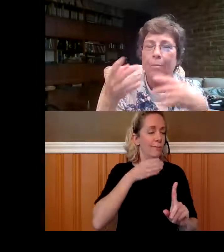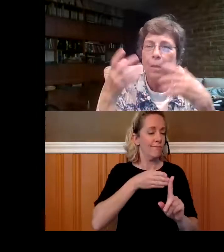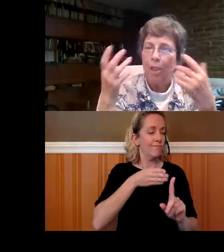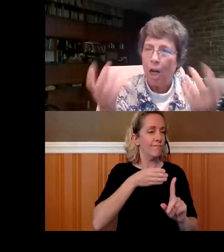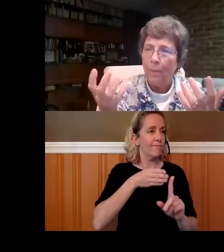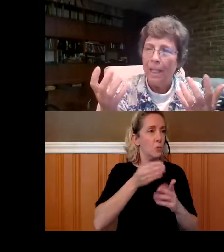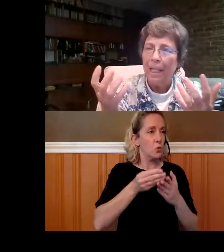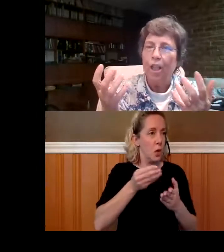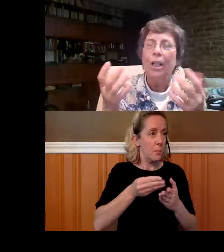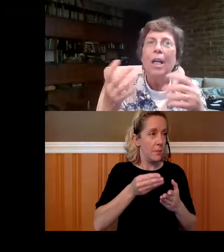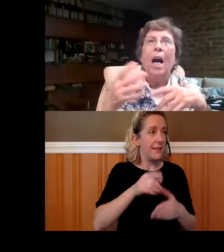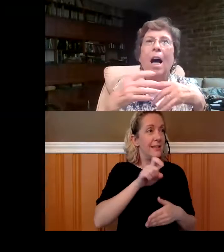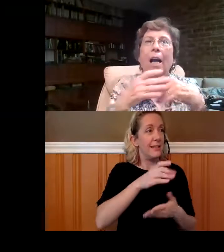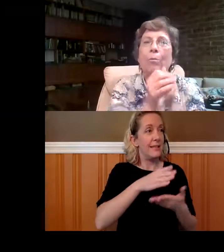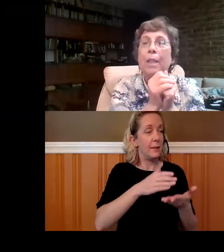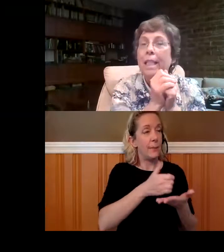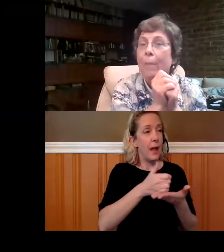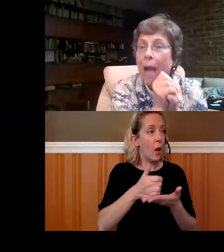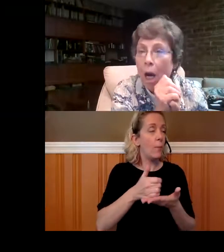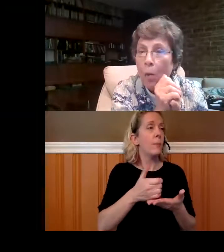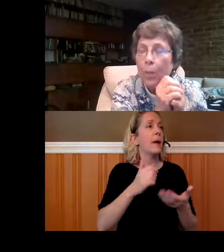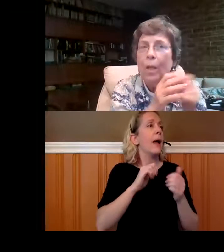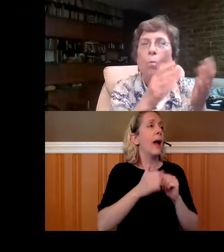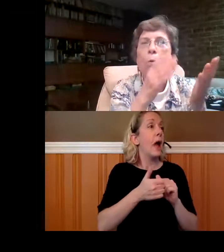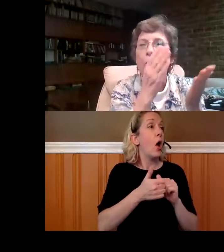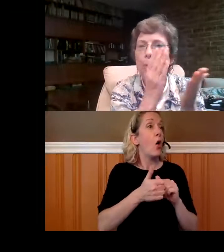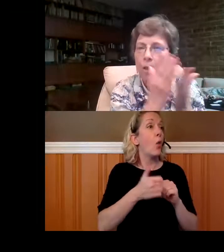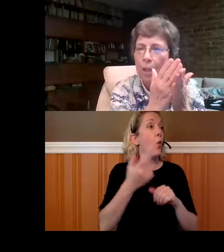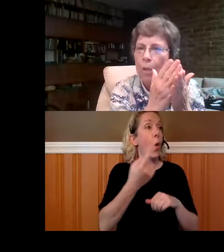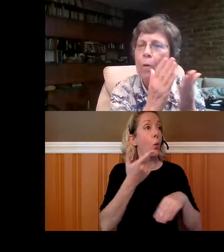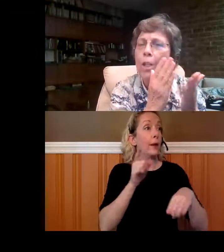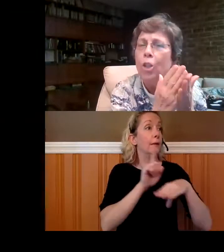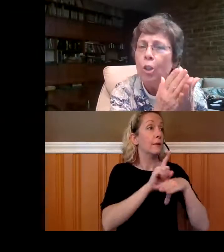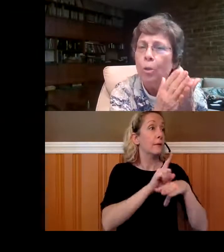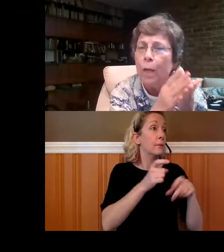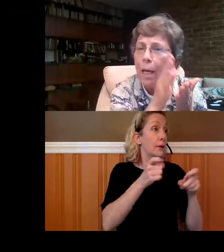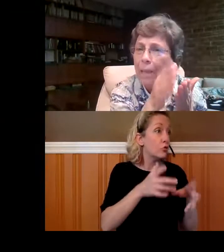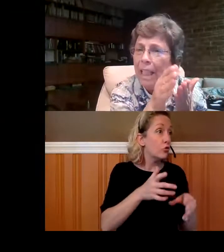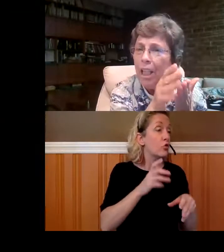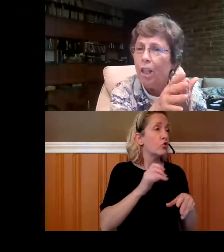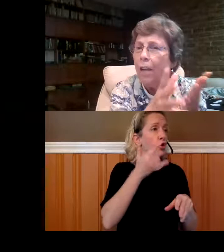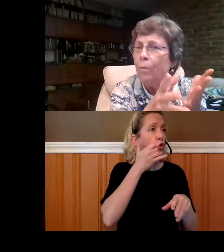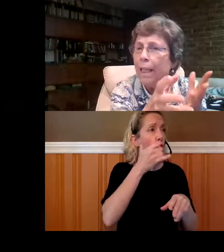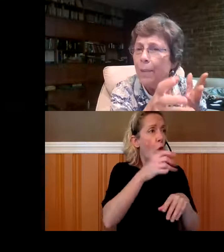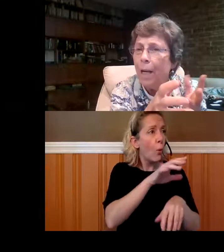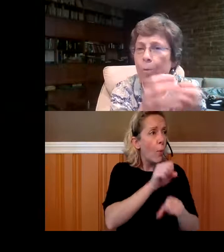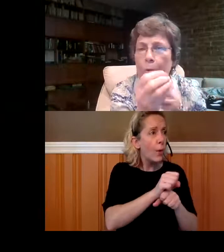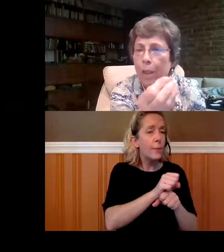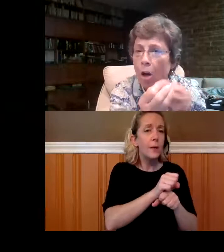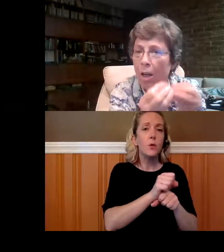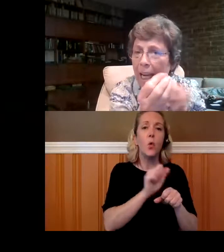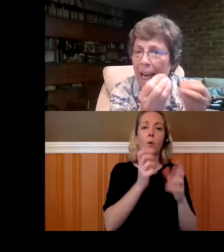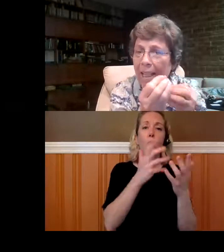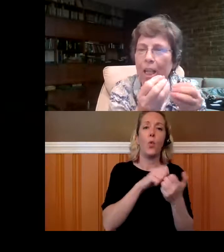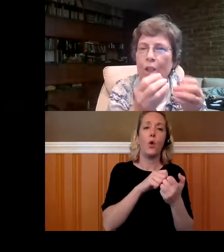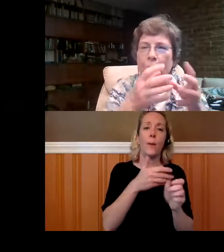some help. When would be a good, what do I do? Do I come here? How do I get some help? Do you want me to call ahead? So that it's all arranged ahead of